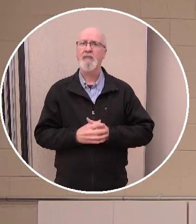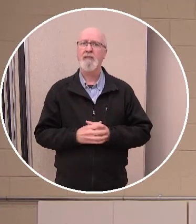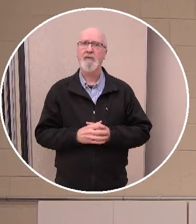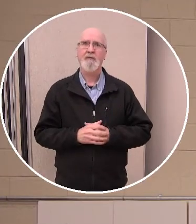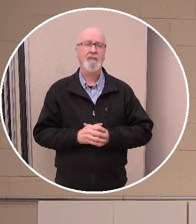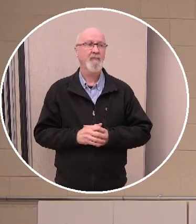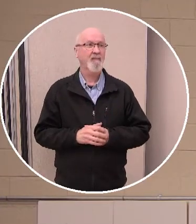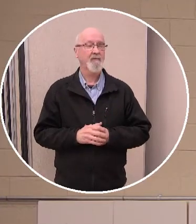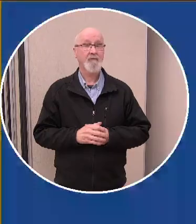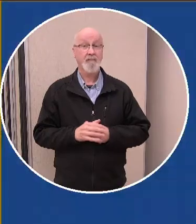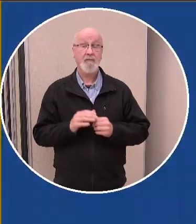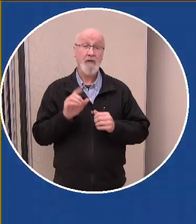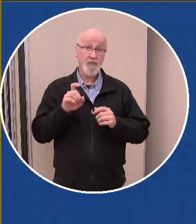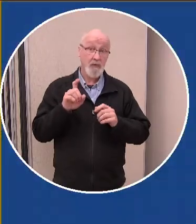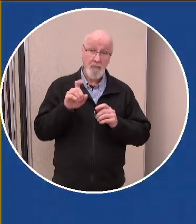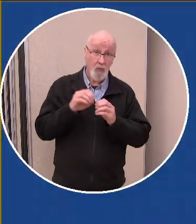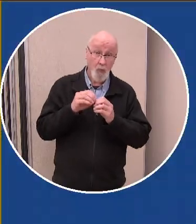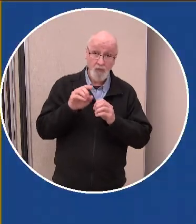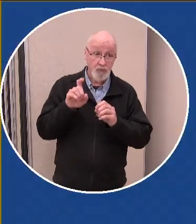Sorry, any further questions?